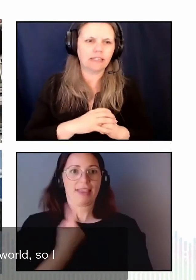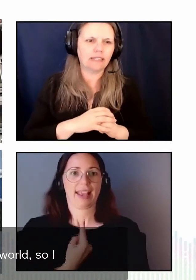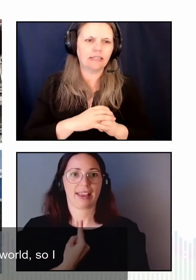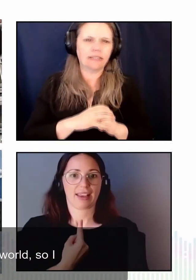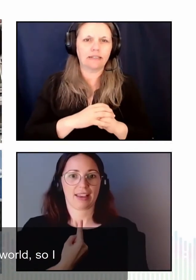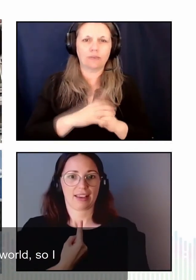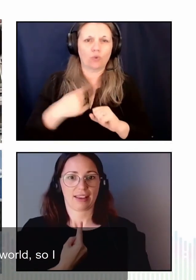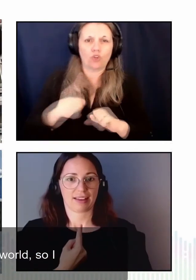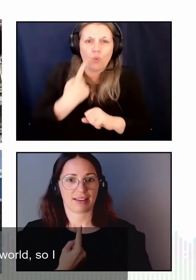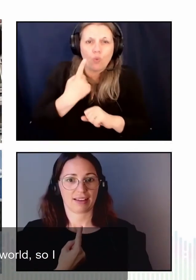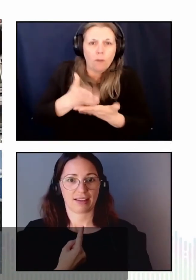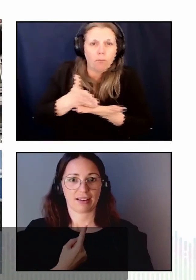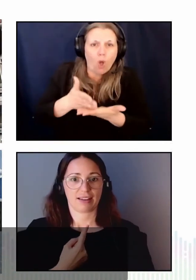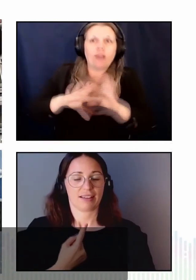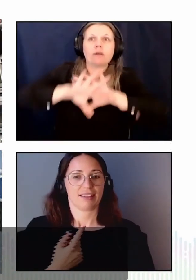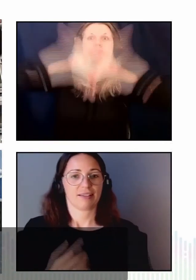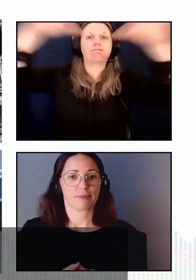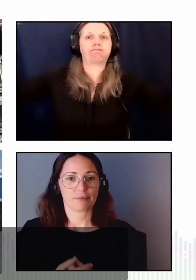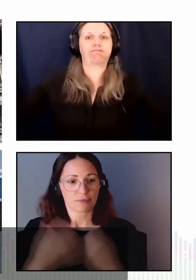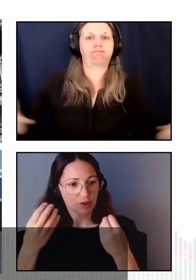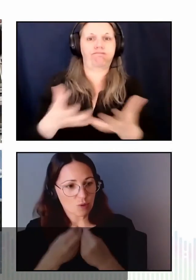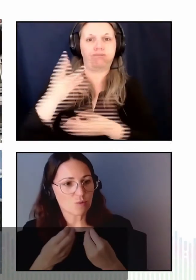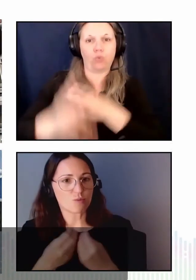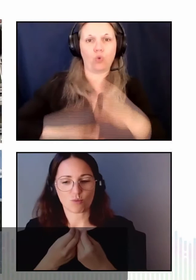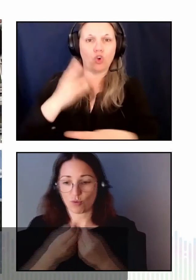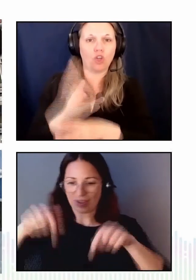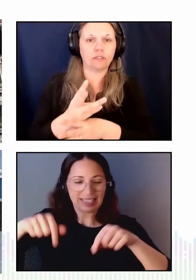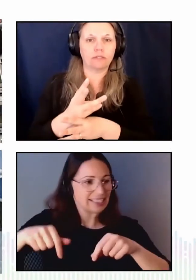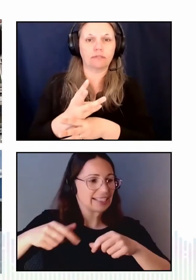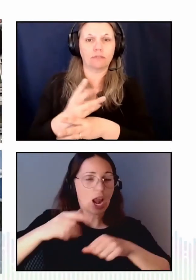world. So I embrace a lot that I see.